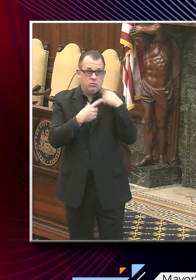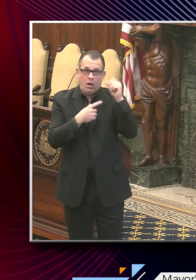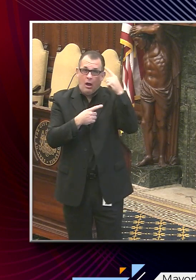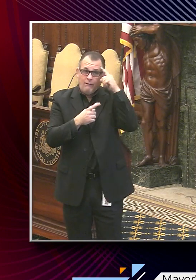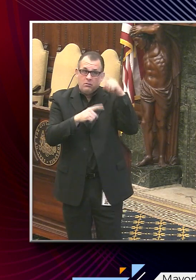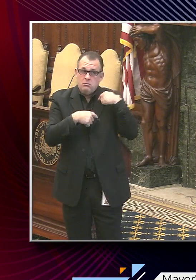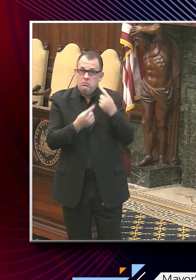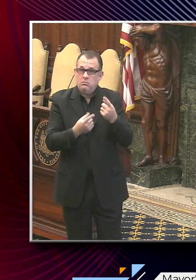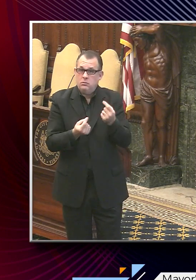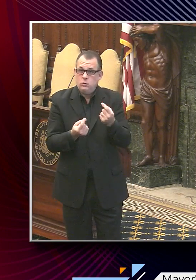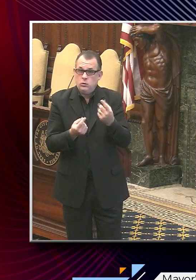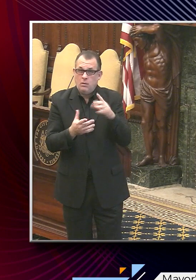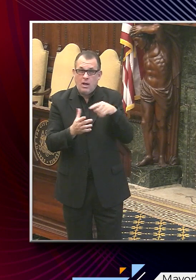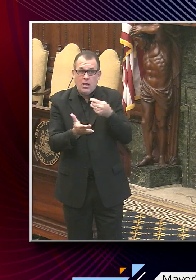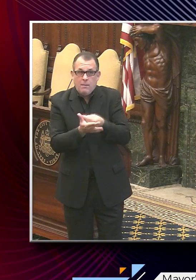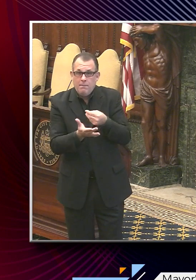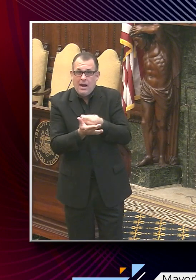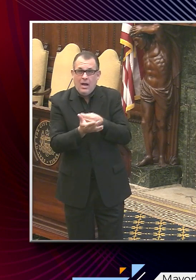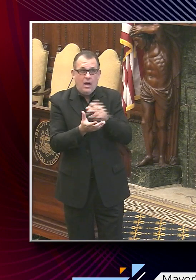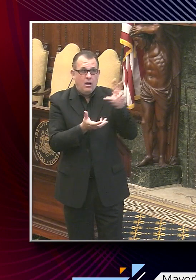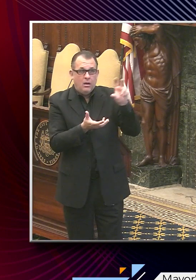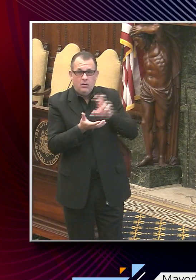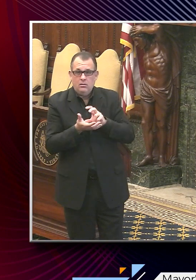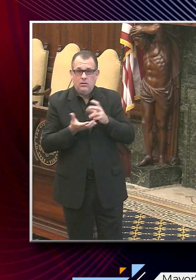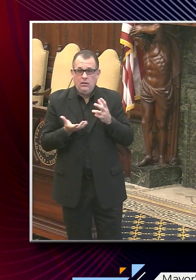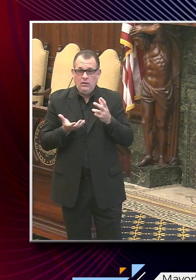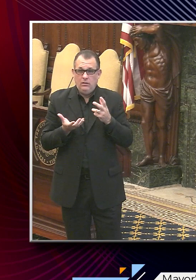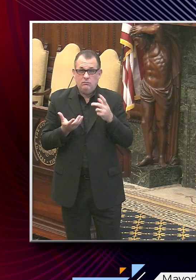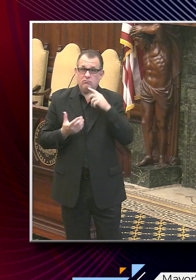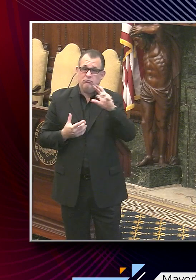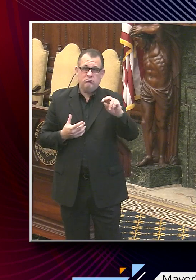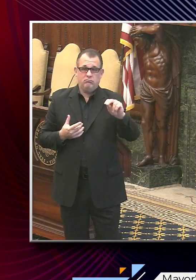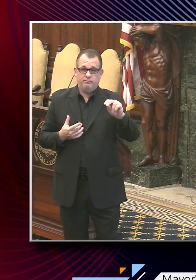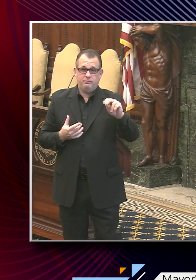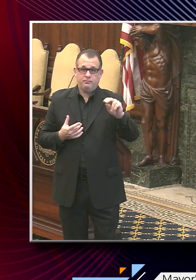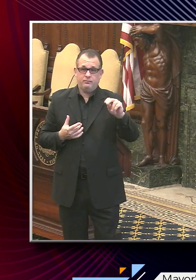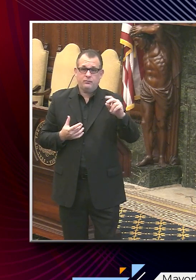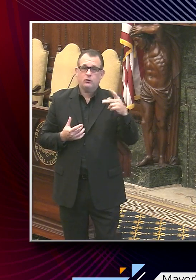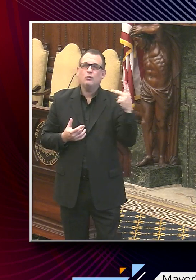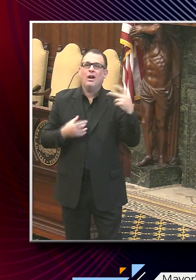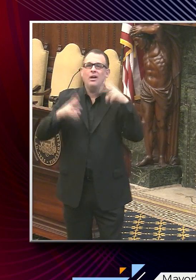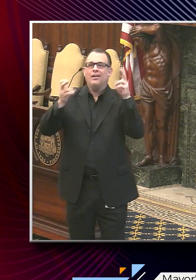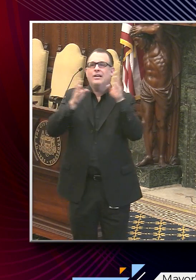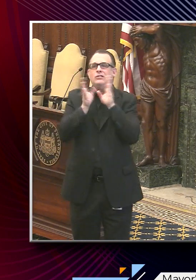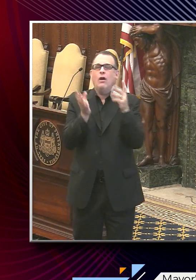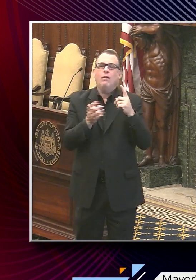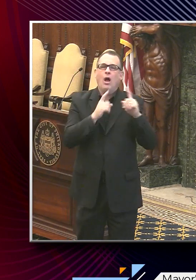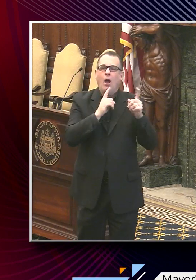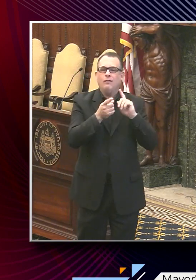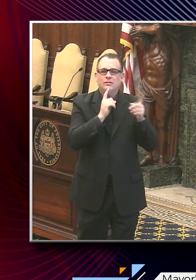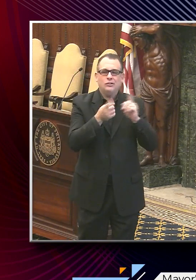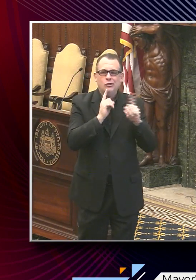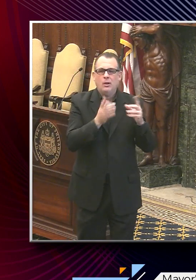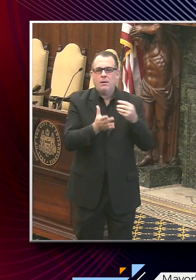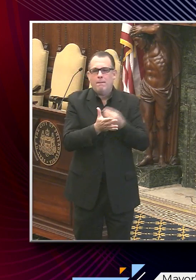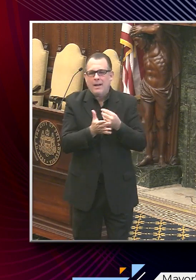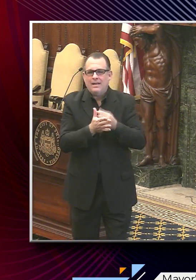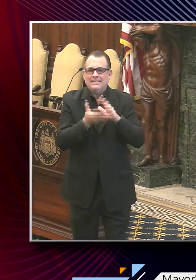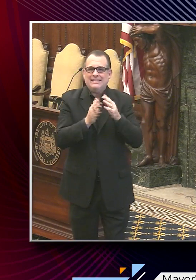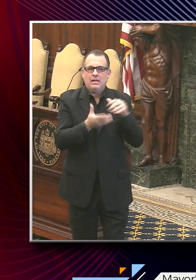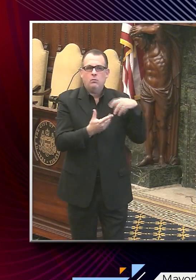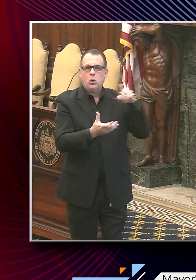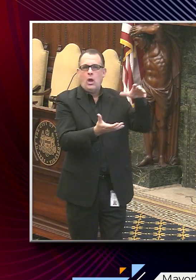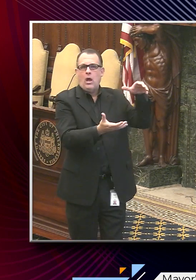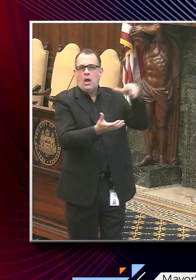specifically about that CARES funding? Not over the weekend. We've had general conversations about the percentage of the money that the city got based on